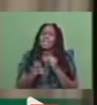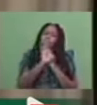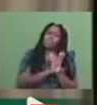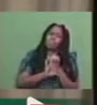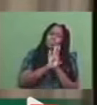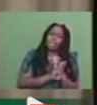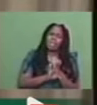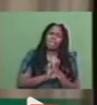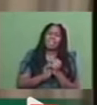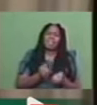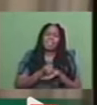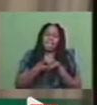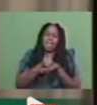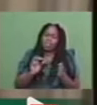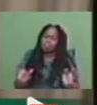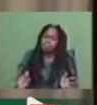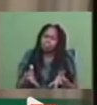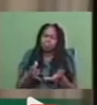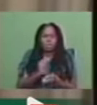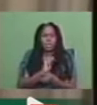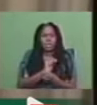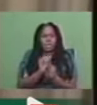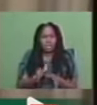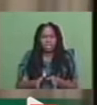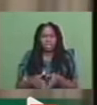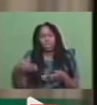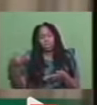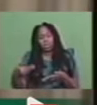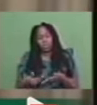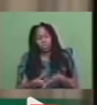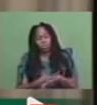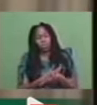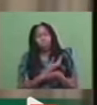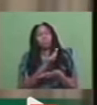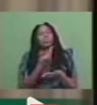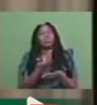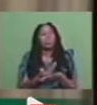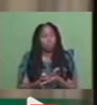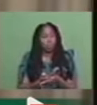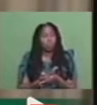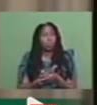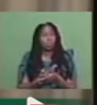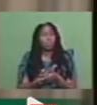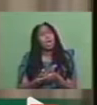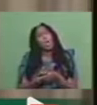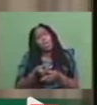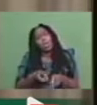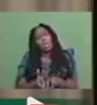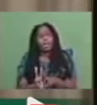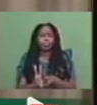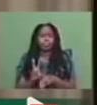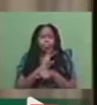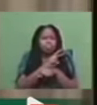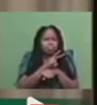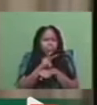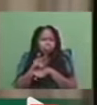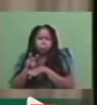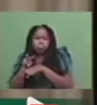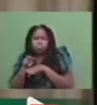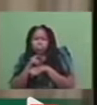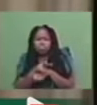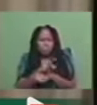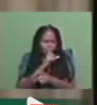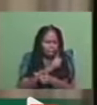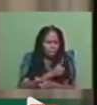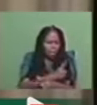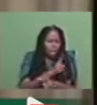A new form of labor inspection machinery is needed to supervise the advent of working from